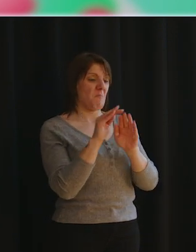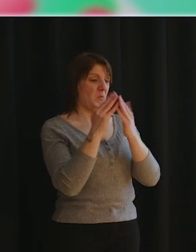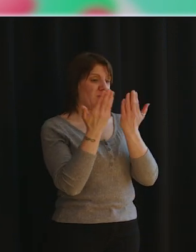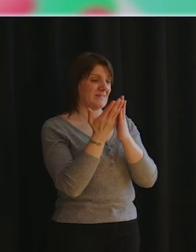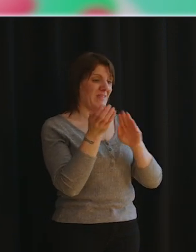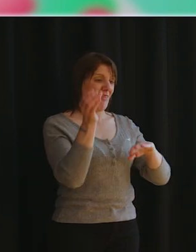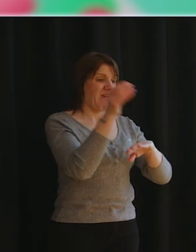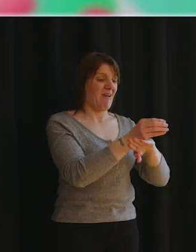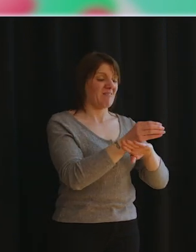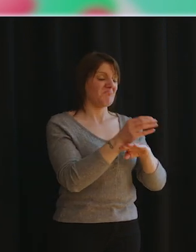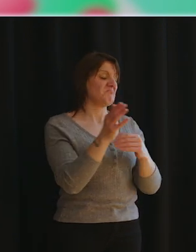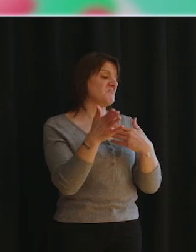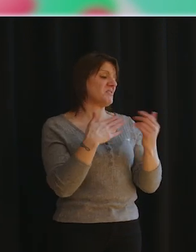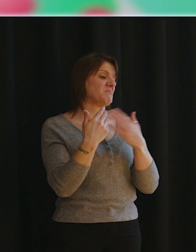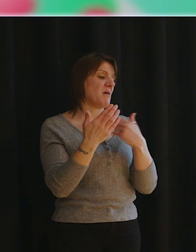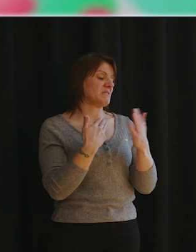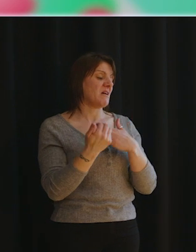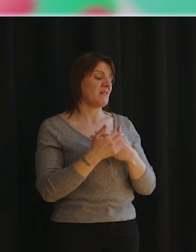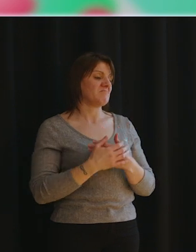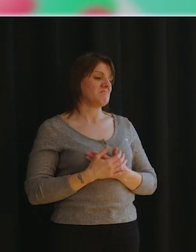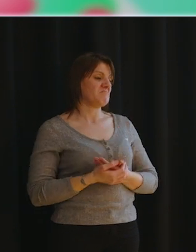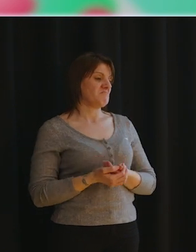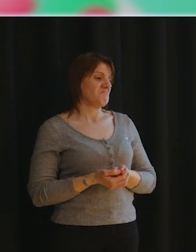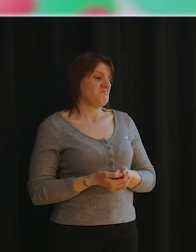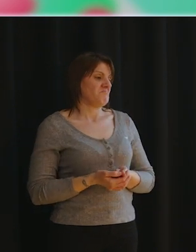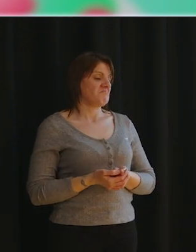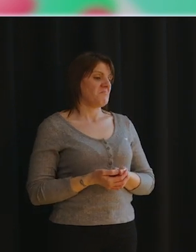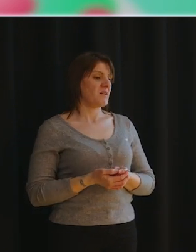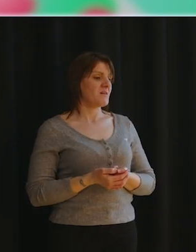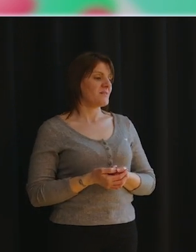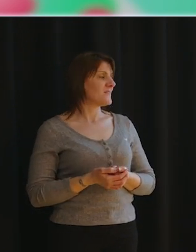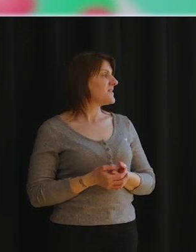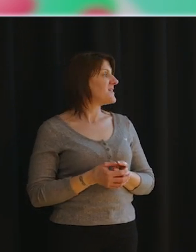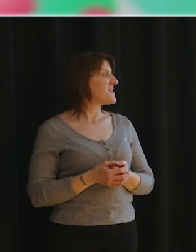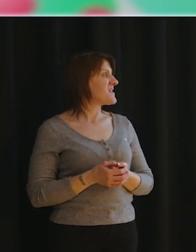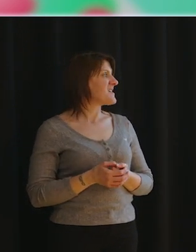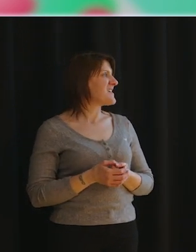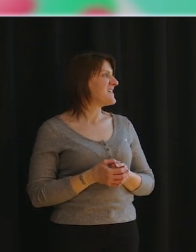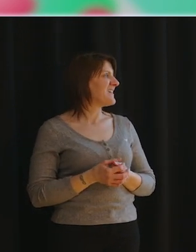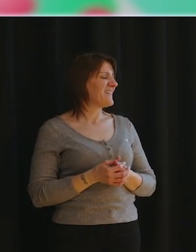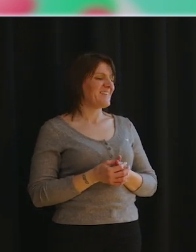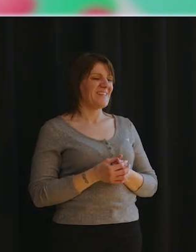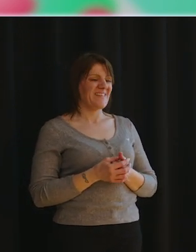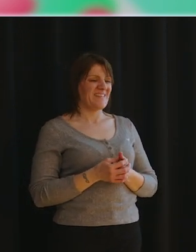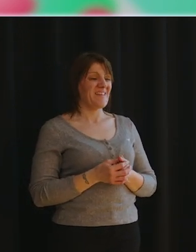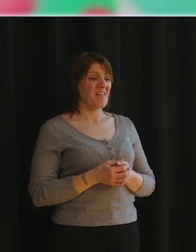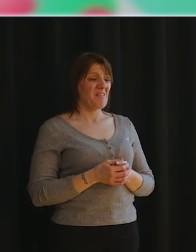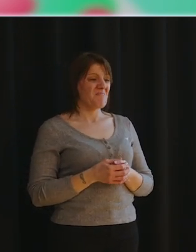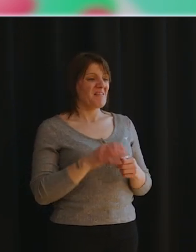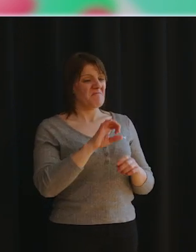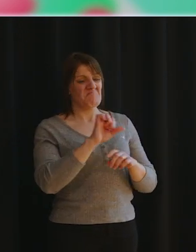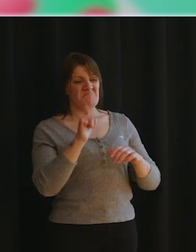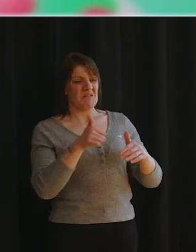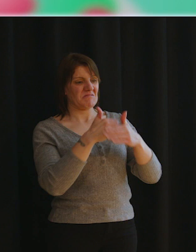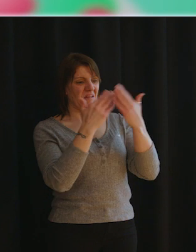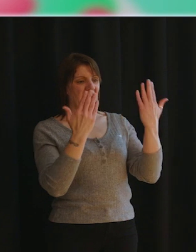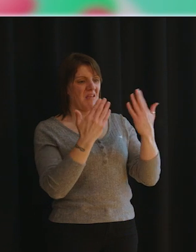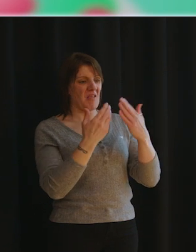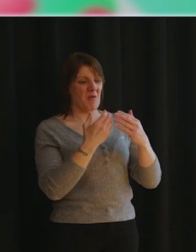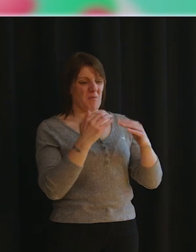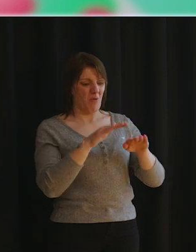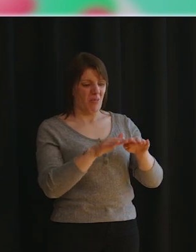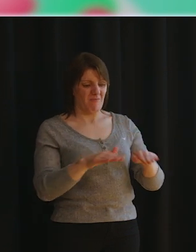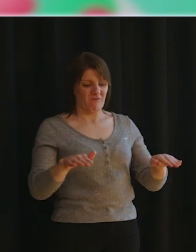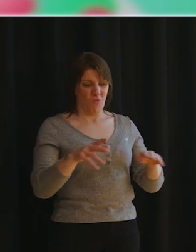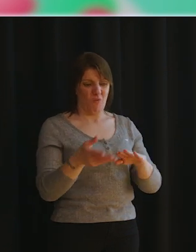your battles. I'm not going to go through and say the books need to be in this way or this order. God forbid, they'll all be on the floor the next day anyway. But for schools, that's